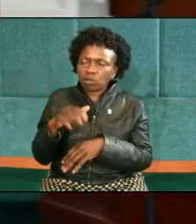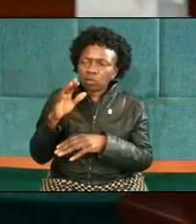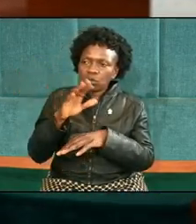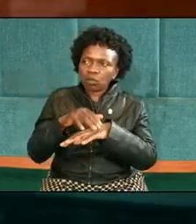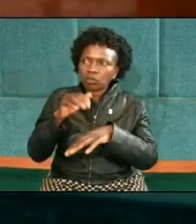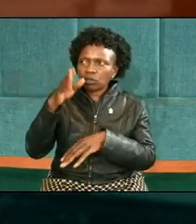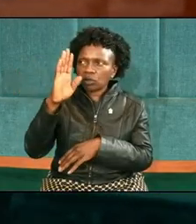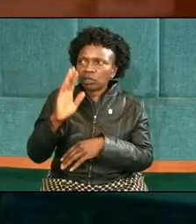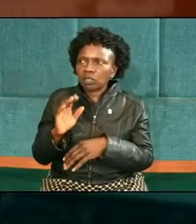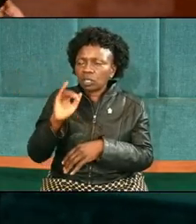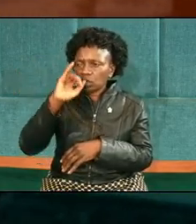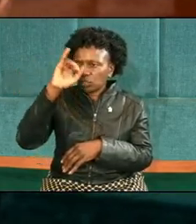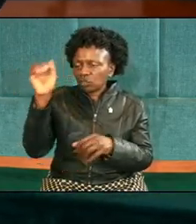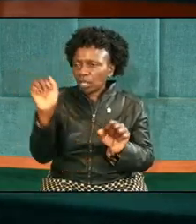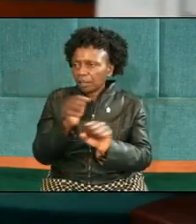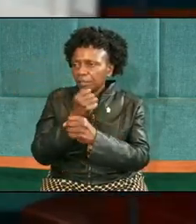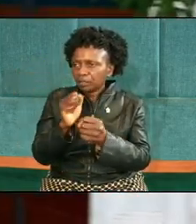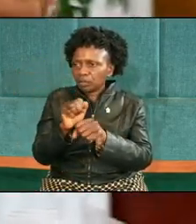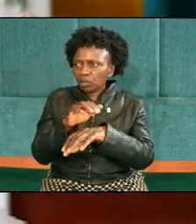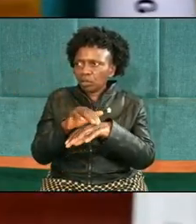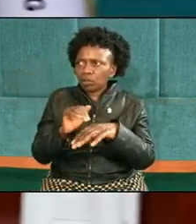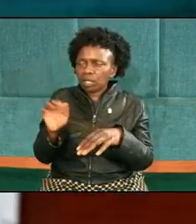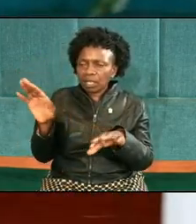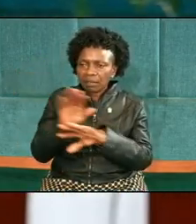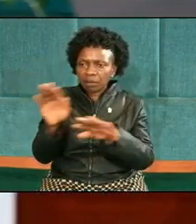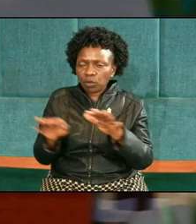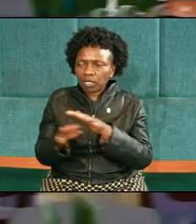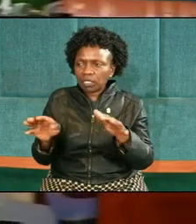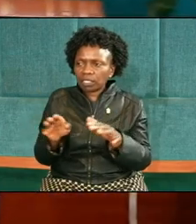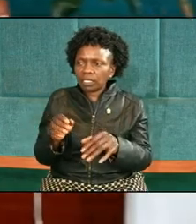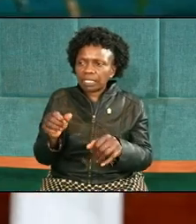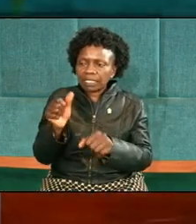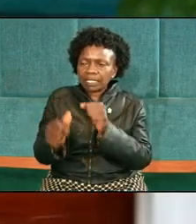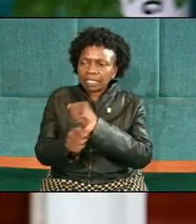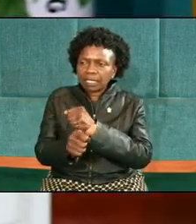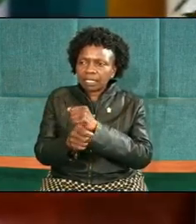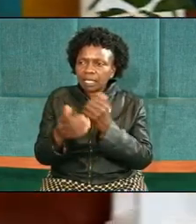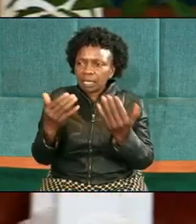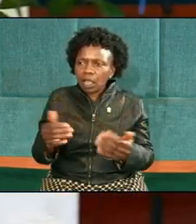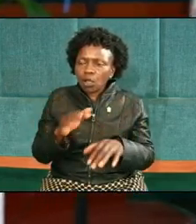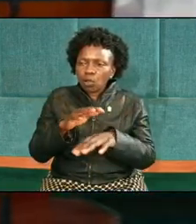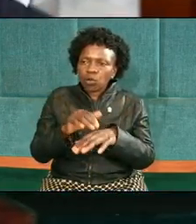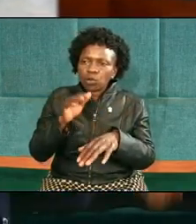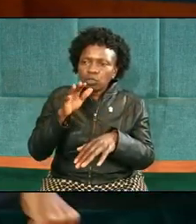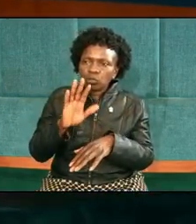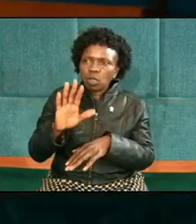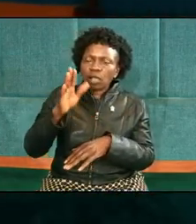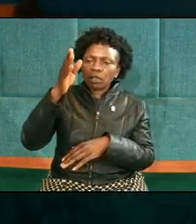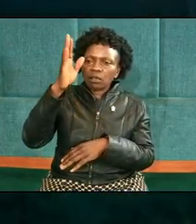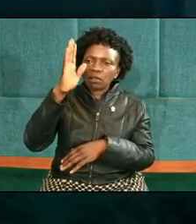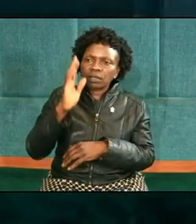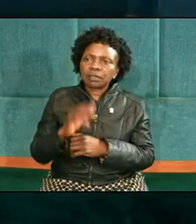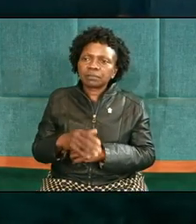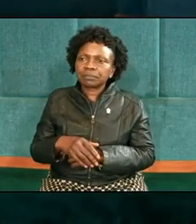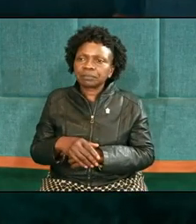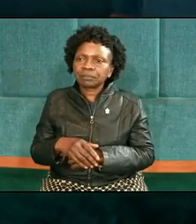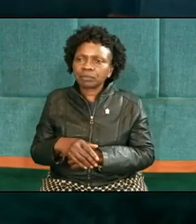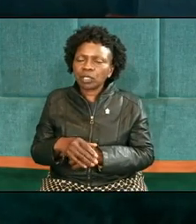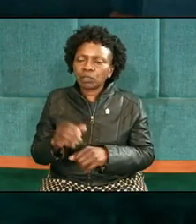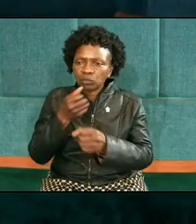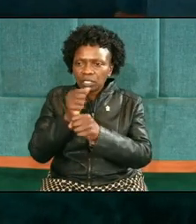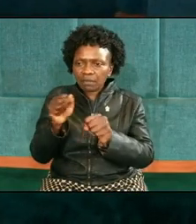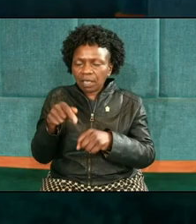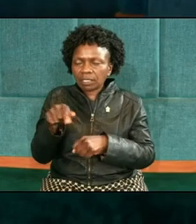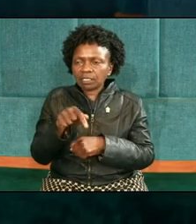Call on your God. Jonah can't call. Everybody's life is in danger right now. Call on your God to save